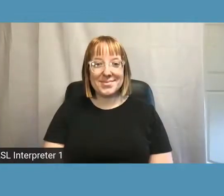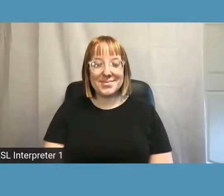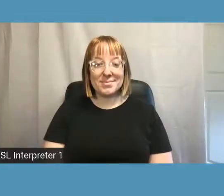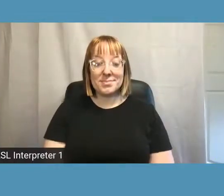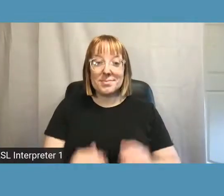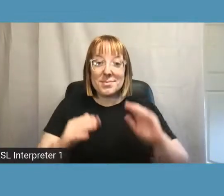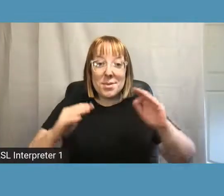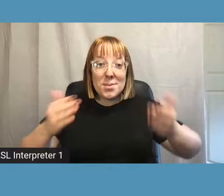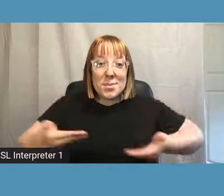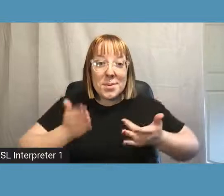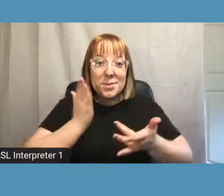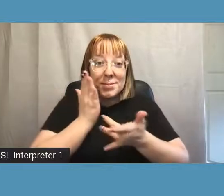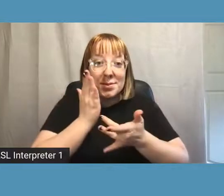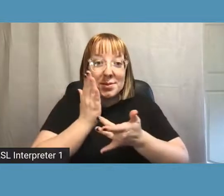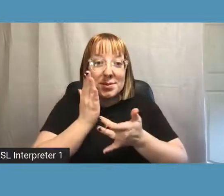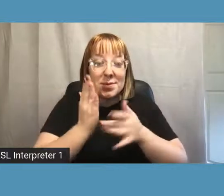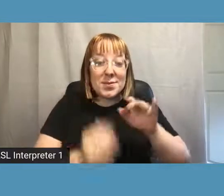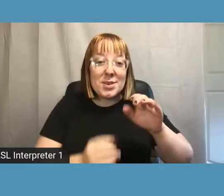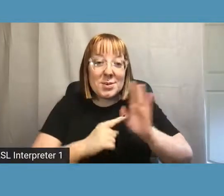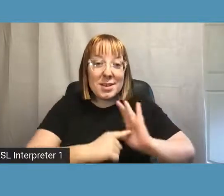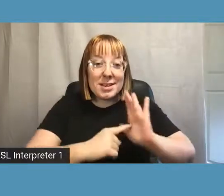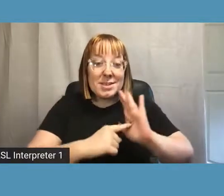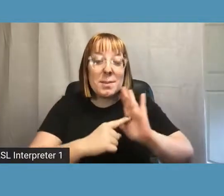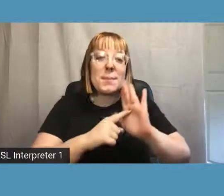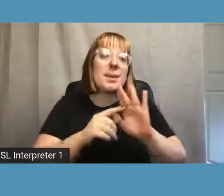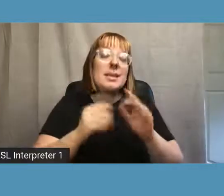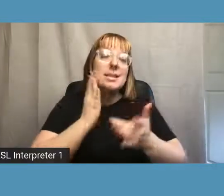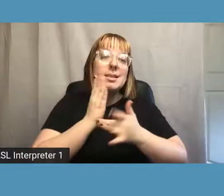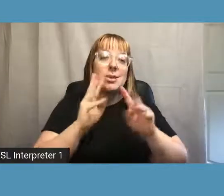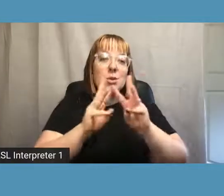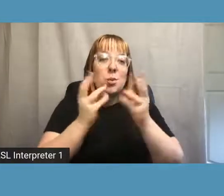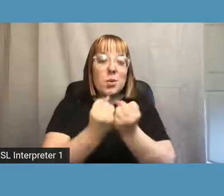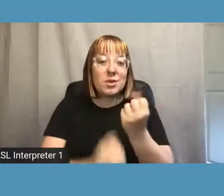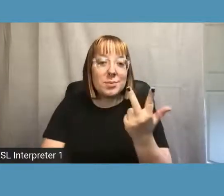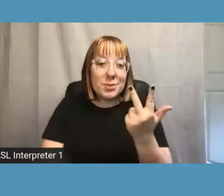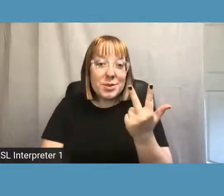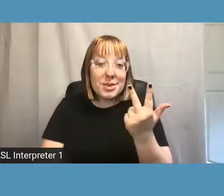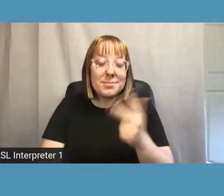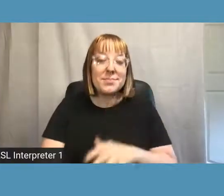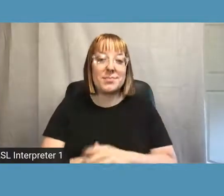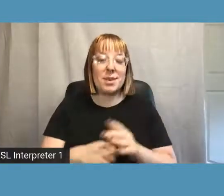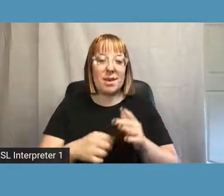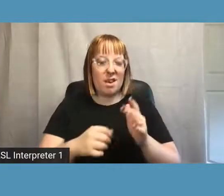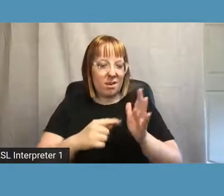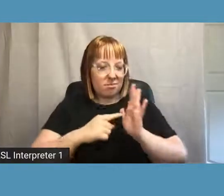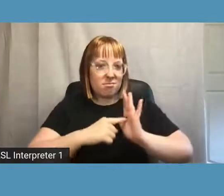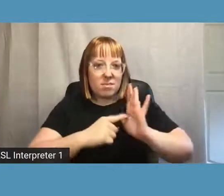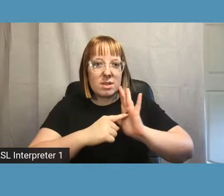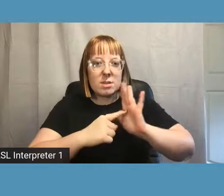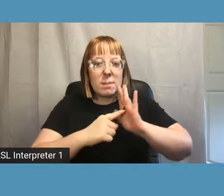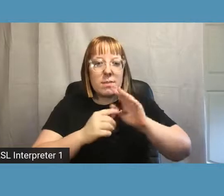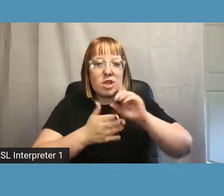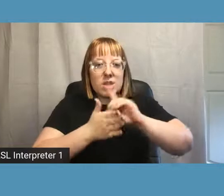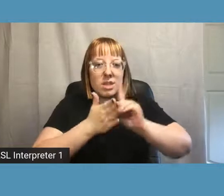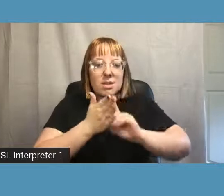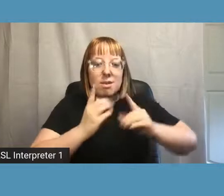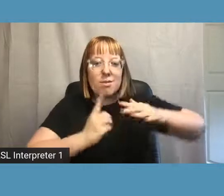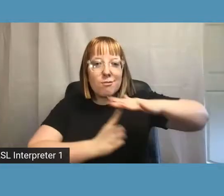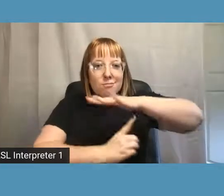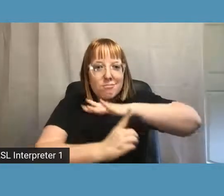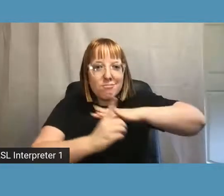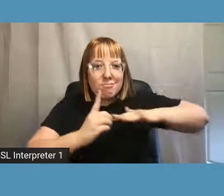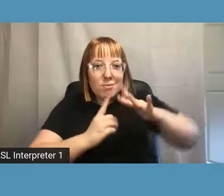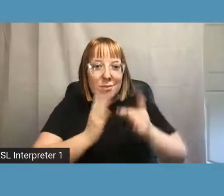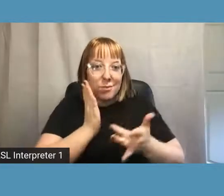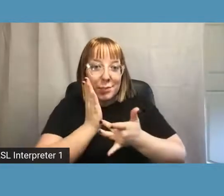Welcome to Virtual Exhibitions Technical Workshop 3, Exhibition Design in Virtual Environments. Brought to you by the Digital